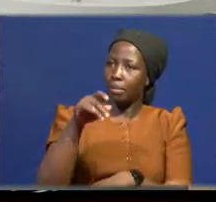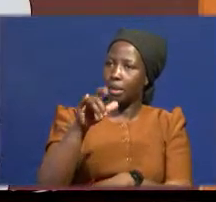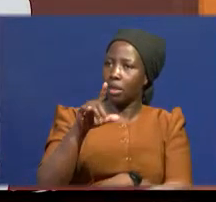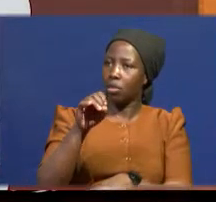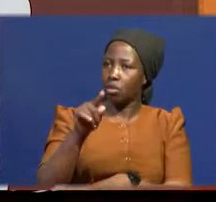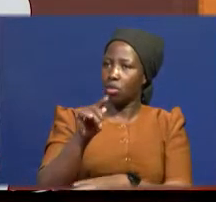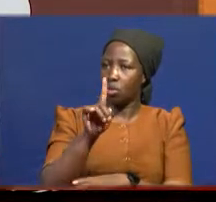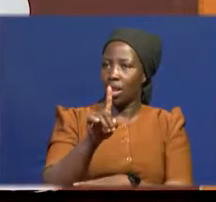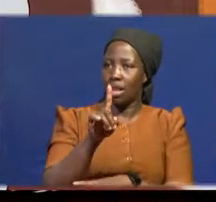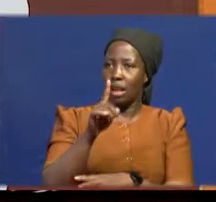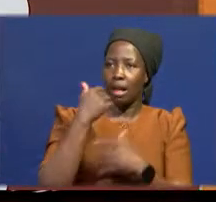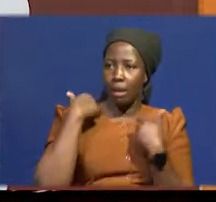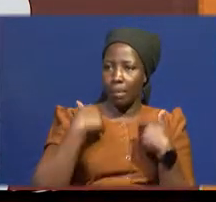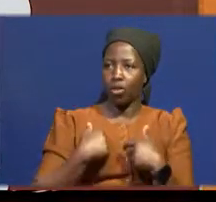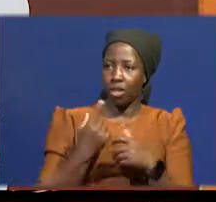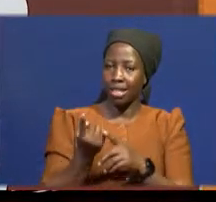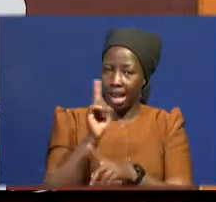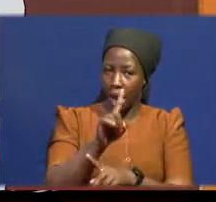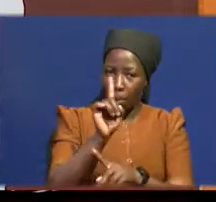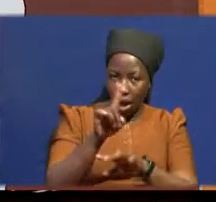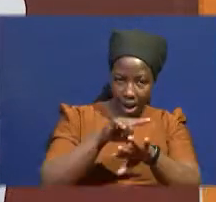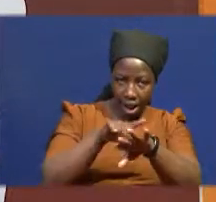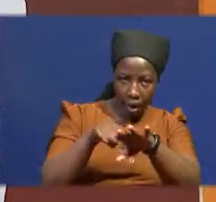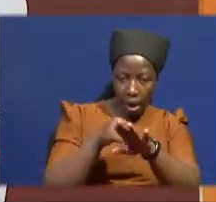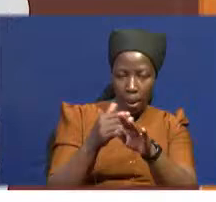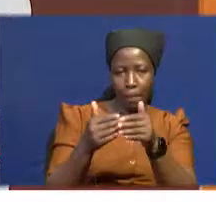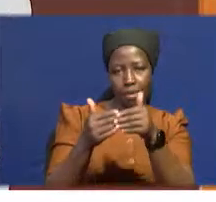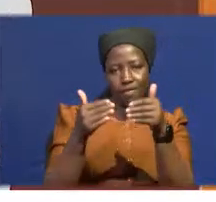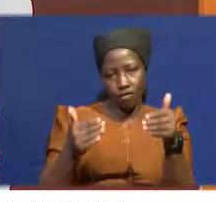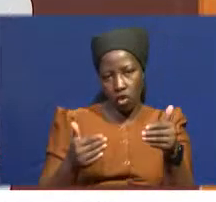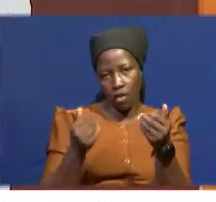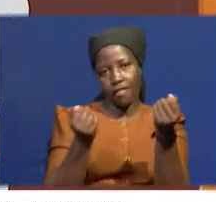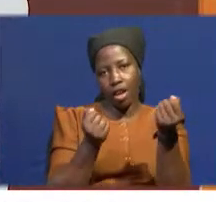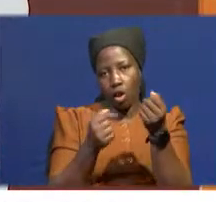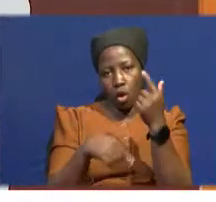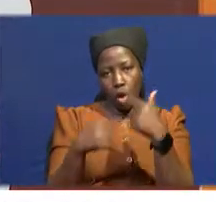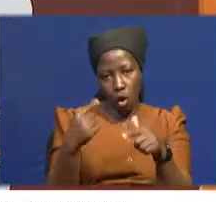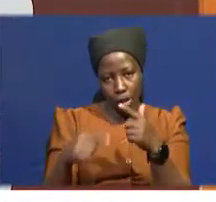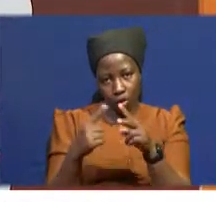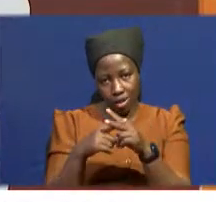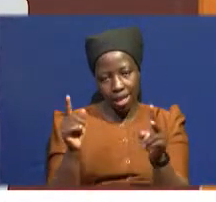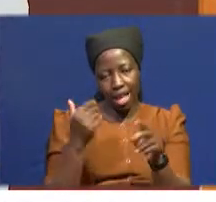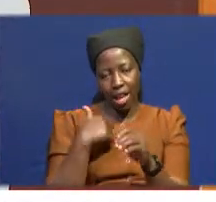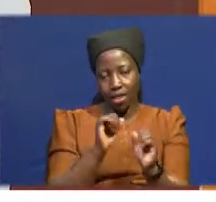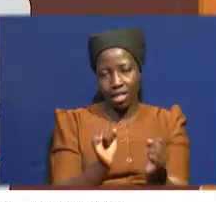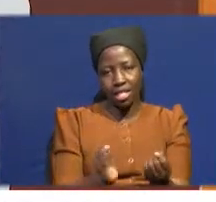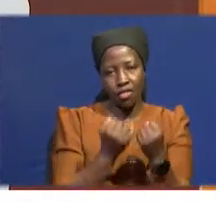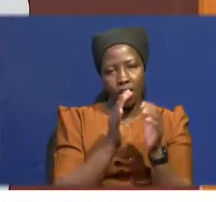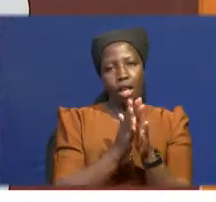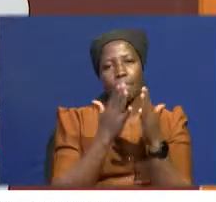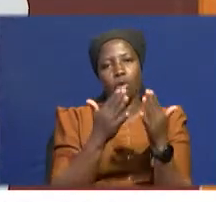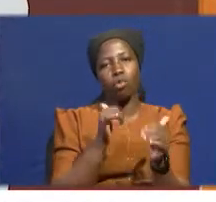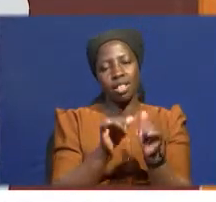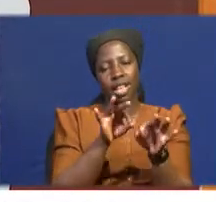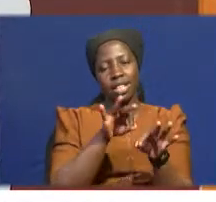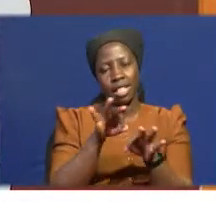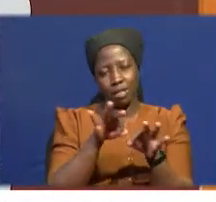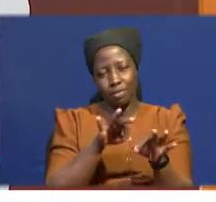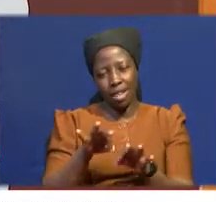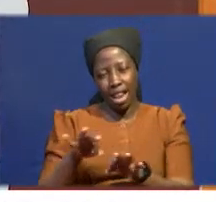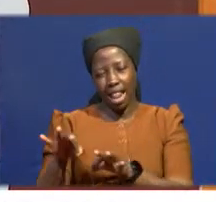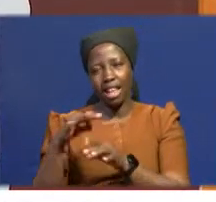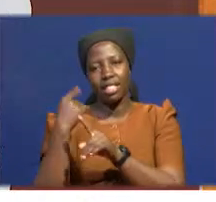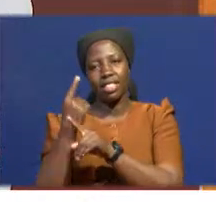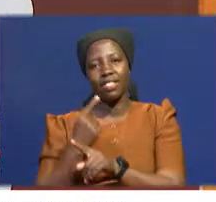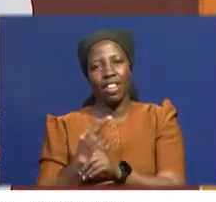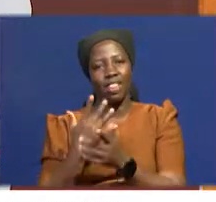I am in 1 hour before the rally starts. I have the safety book before me that specifies a couple of things.